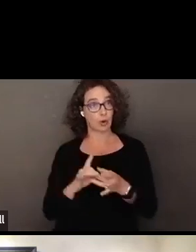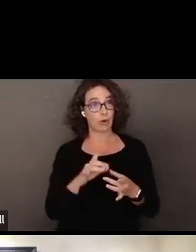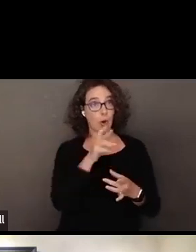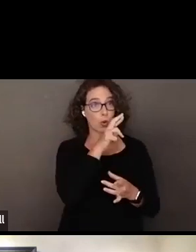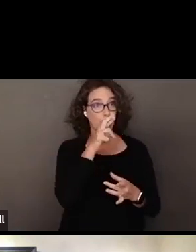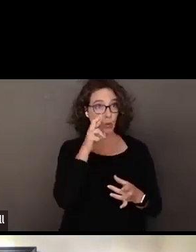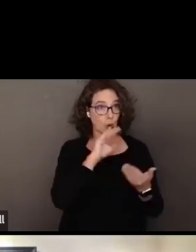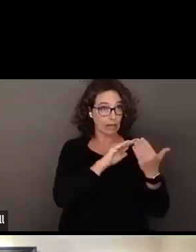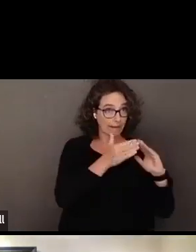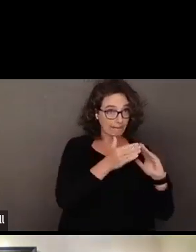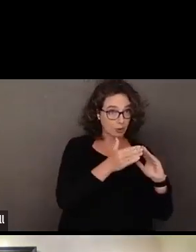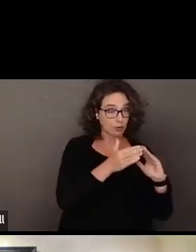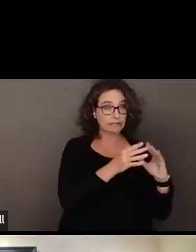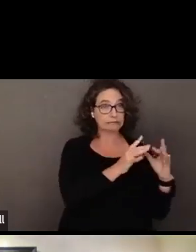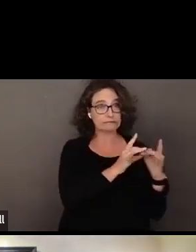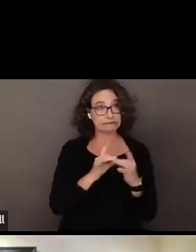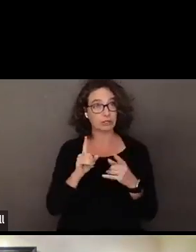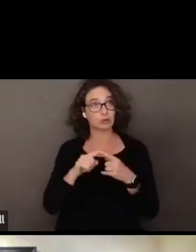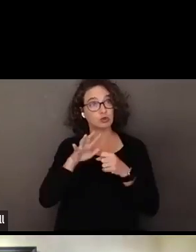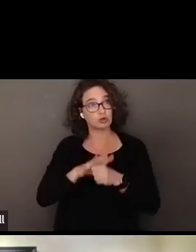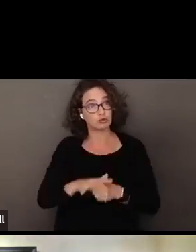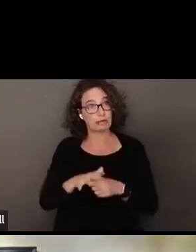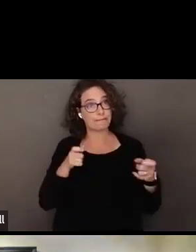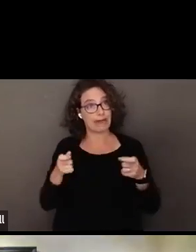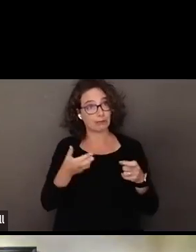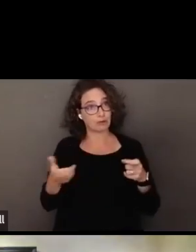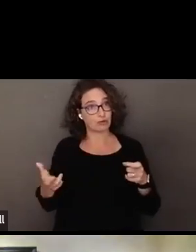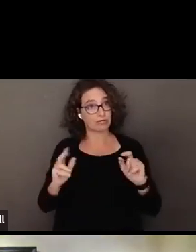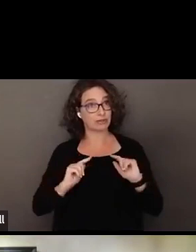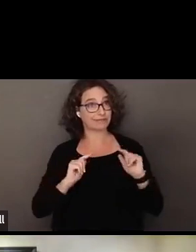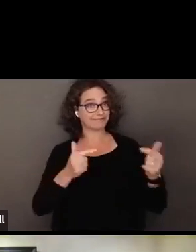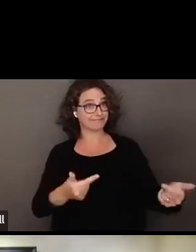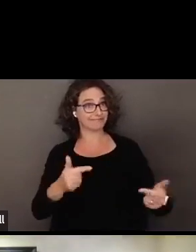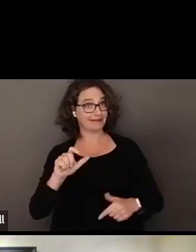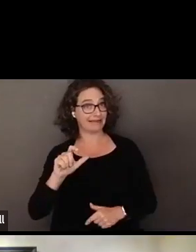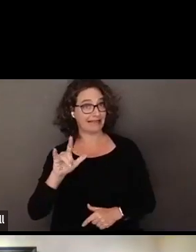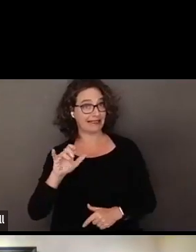stress management resources. Clinton, go ahead.